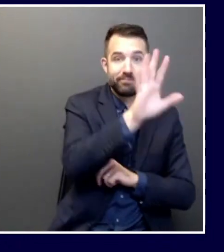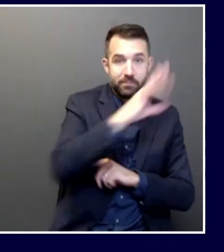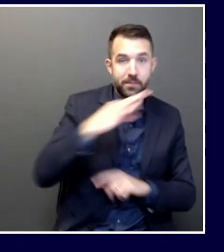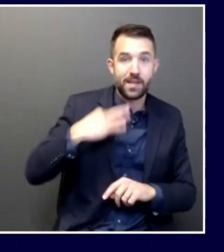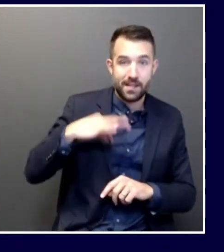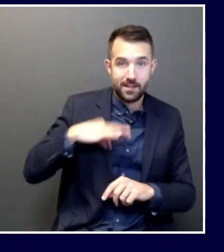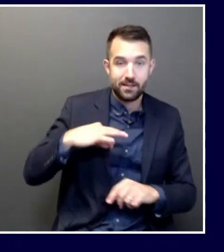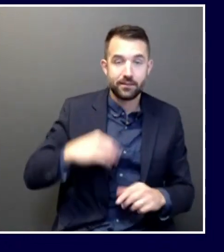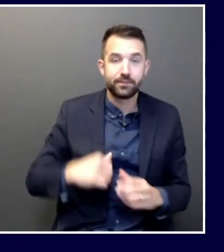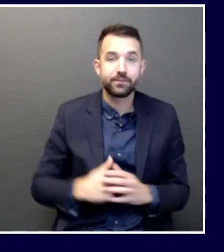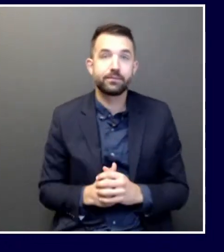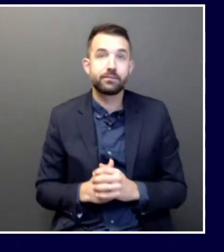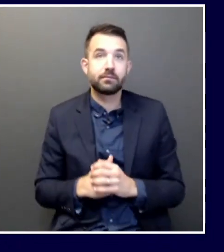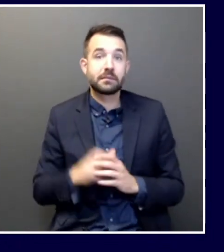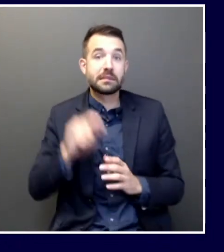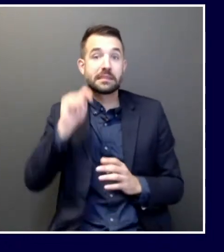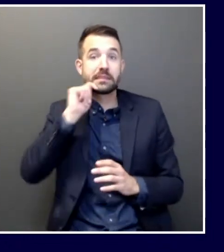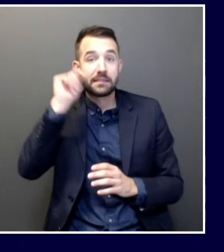that group, the